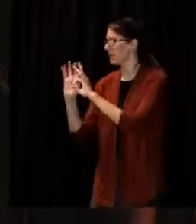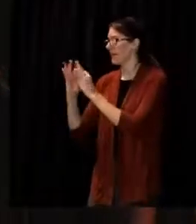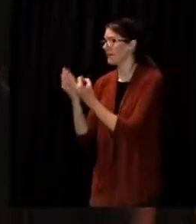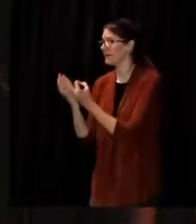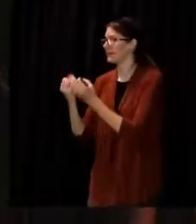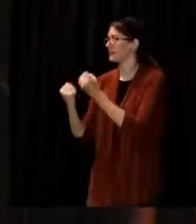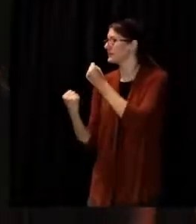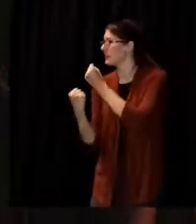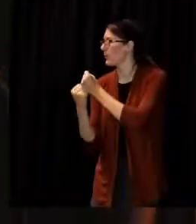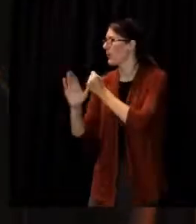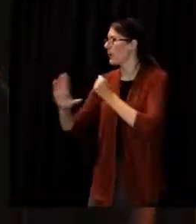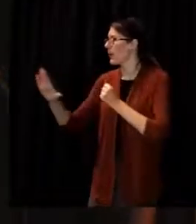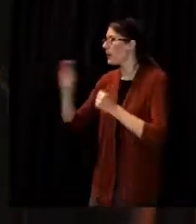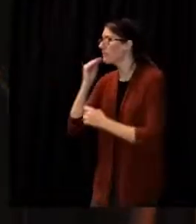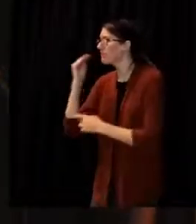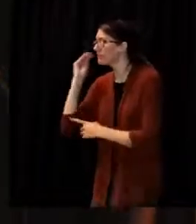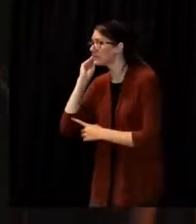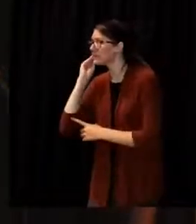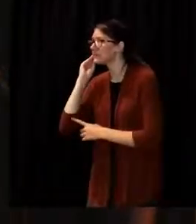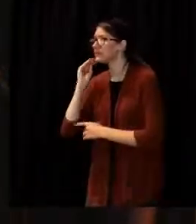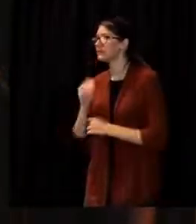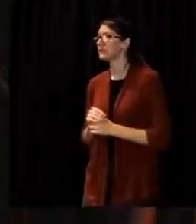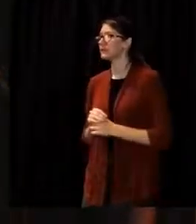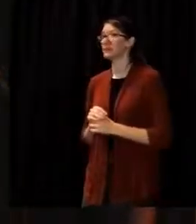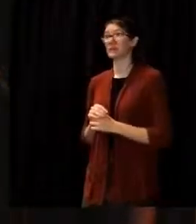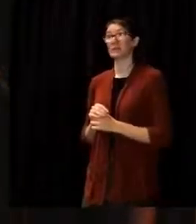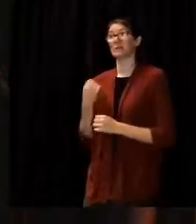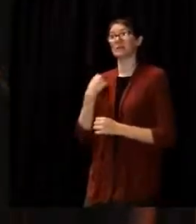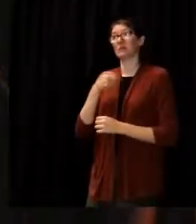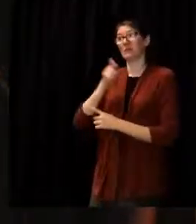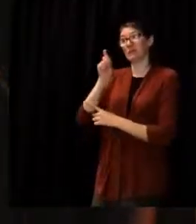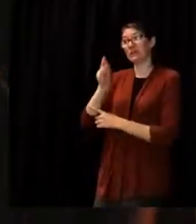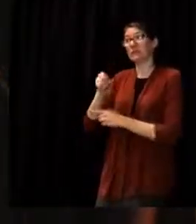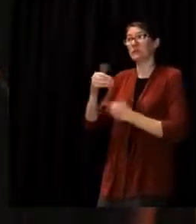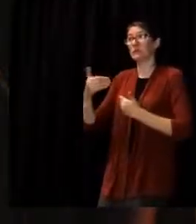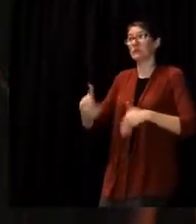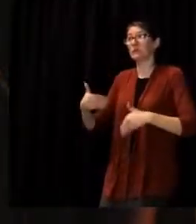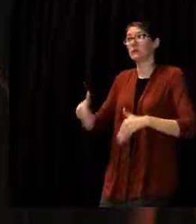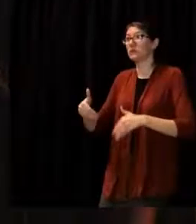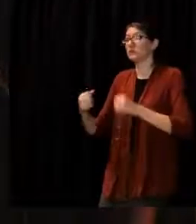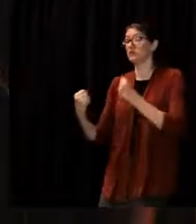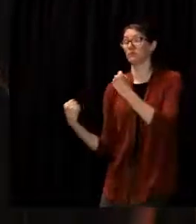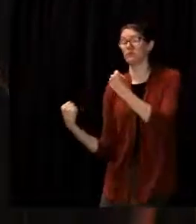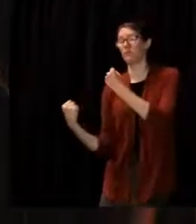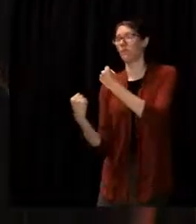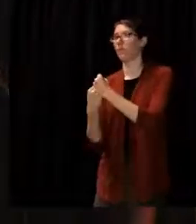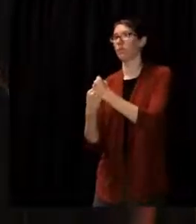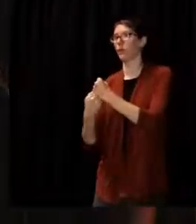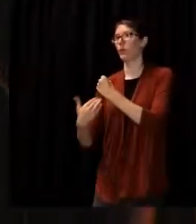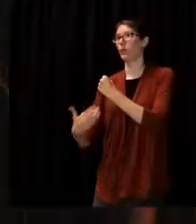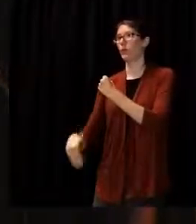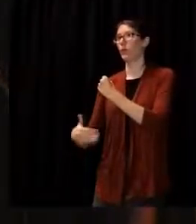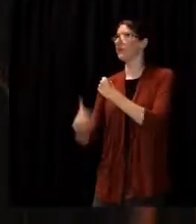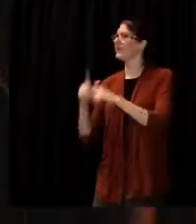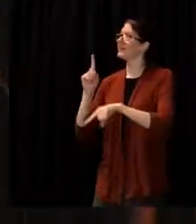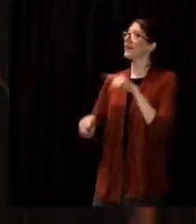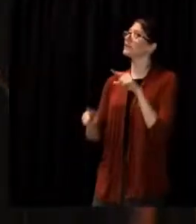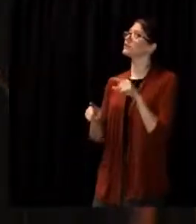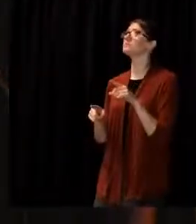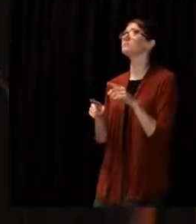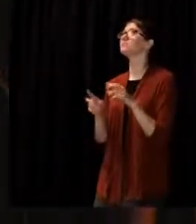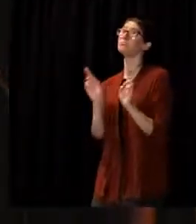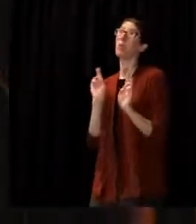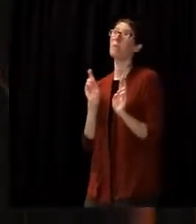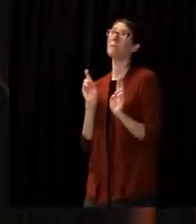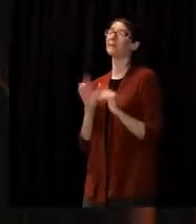homes. And if we're going to do this, we got to put some major horsepower behind it. We can't just wish it or